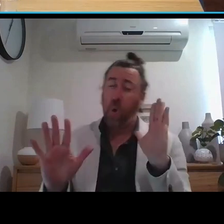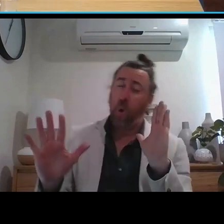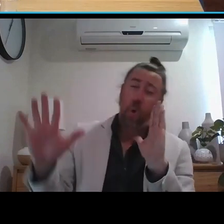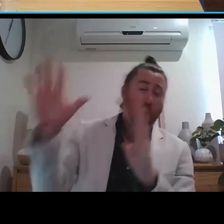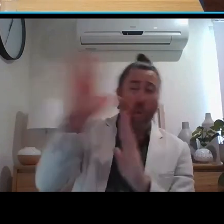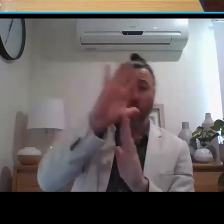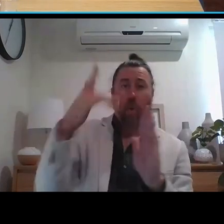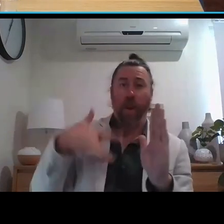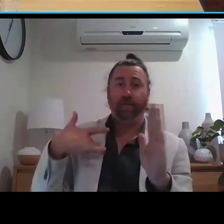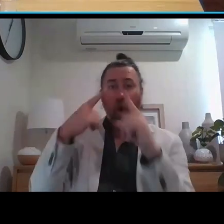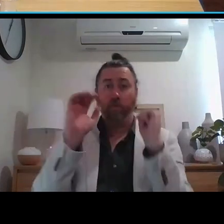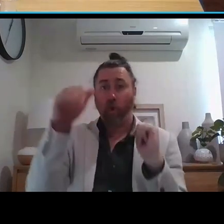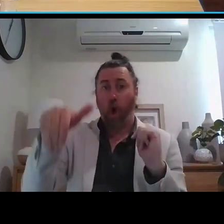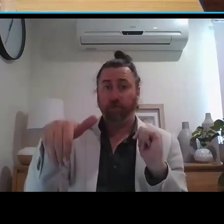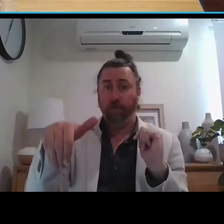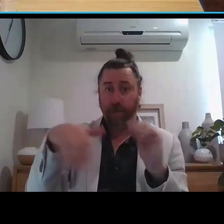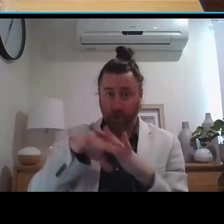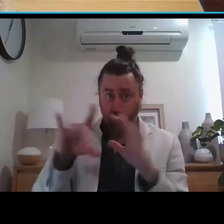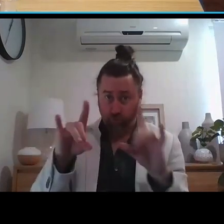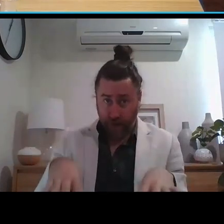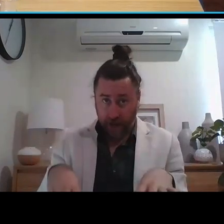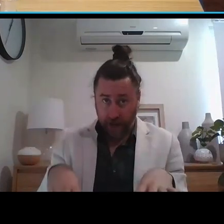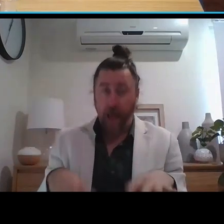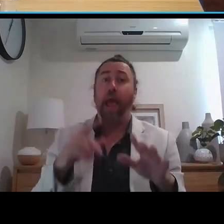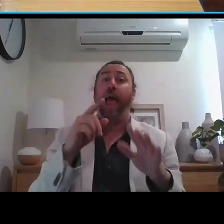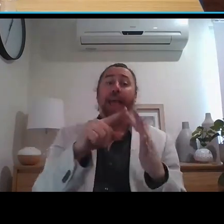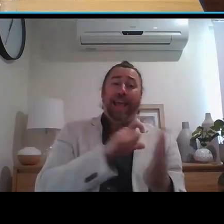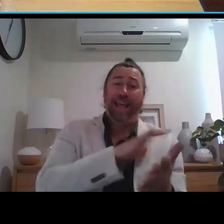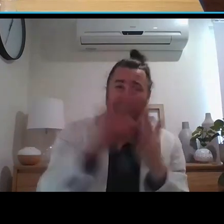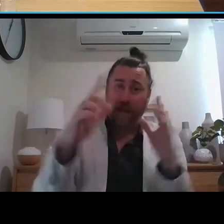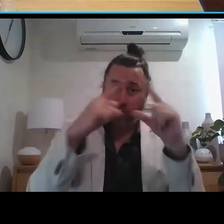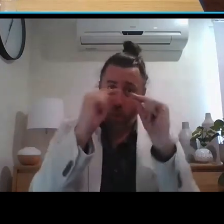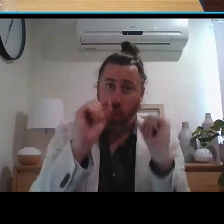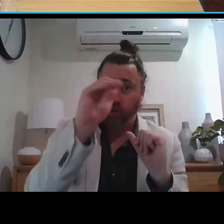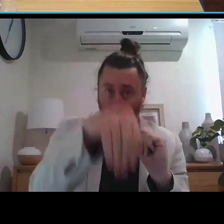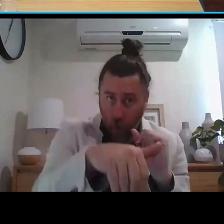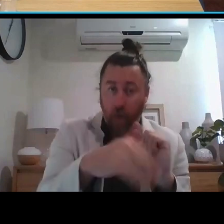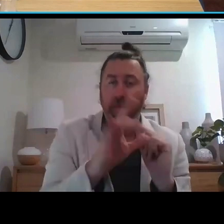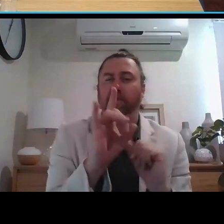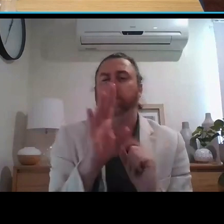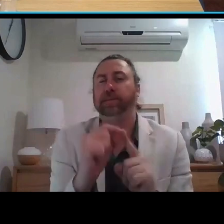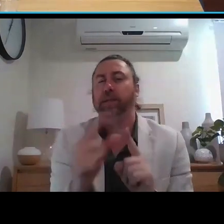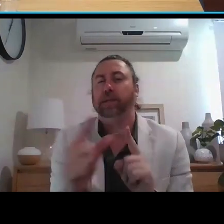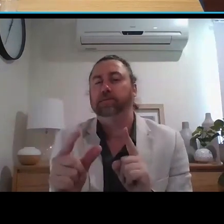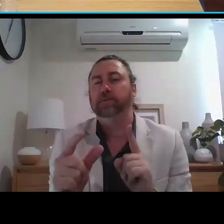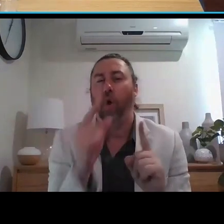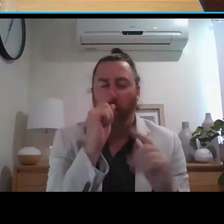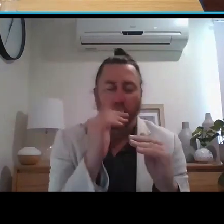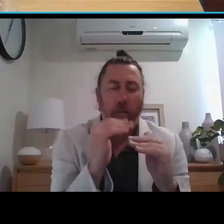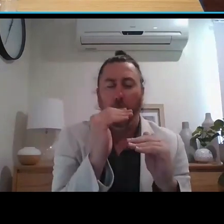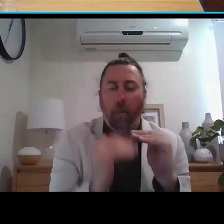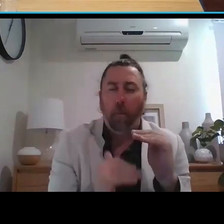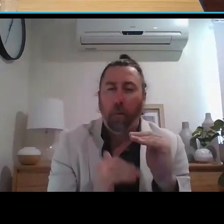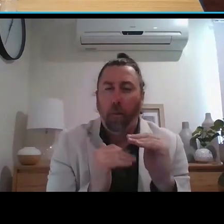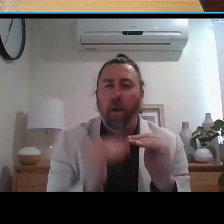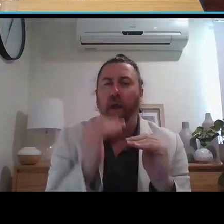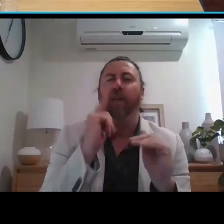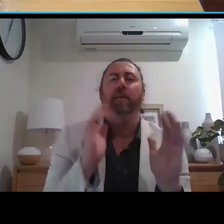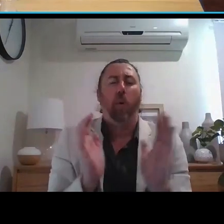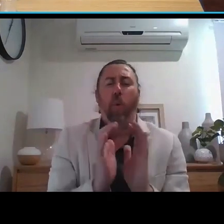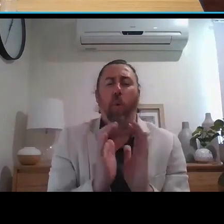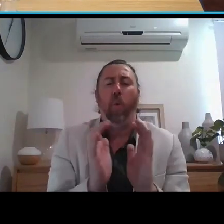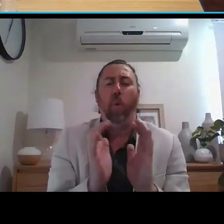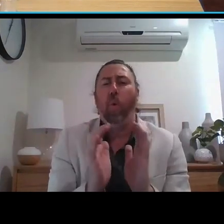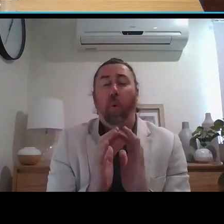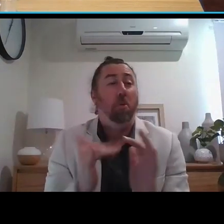done a minimum of 10% per home, but depending on its size, it varies. So the smaller the facility, the